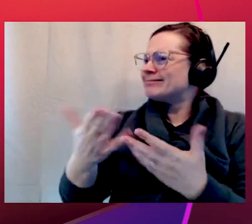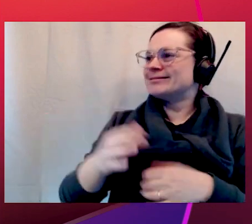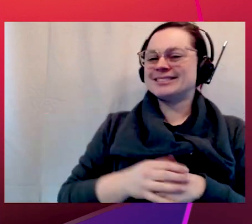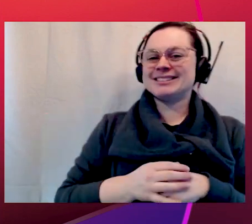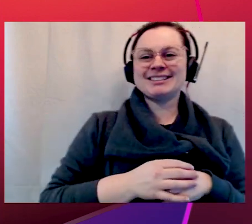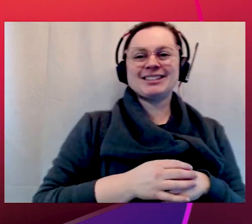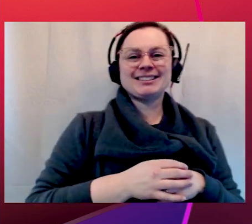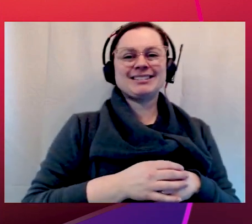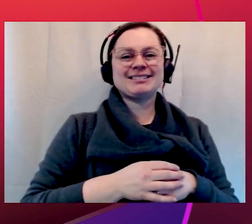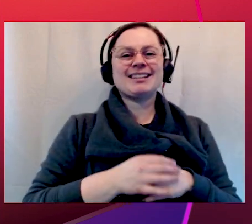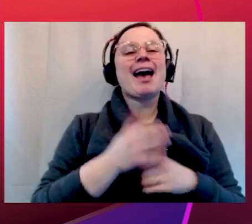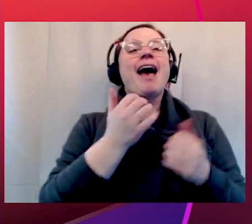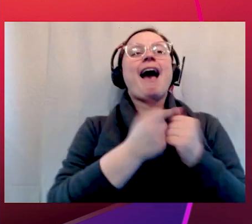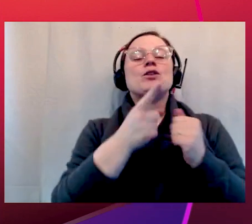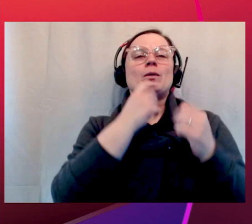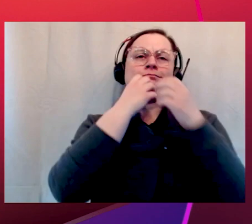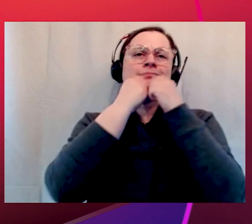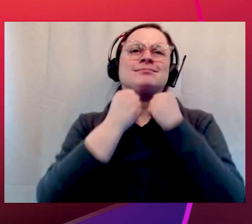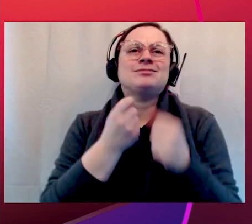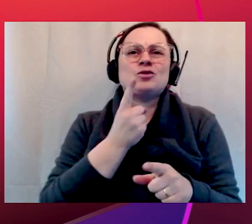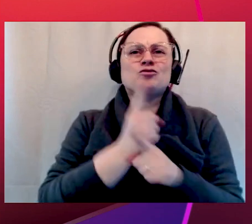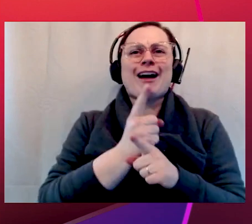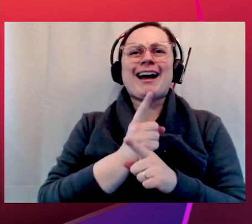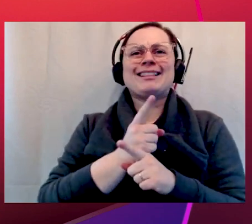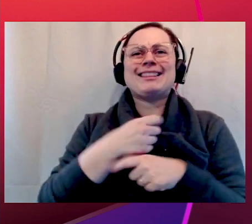They're made for stocking. For sure.